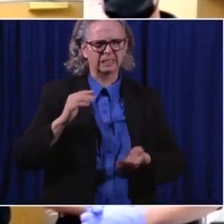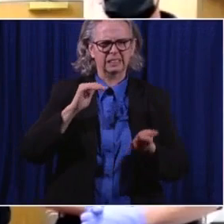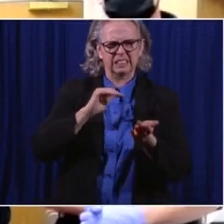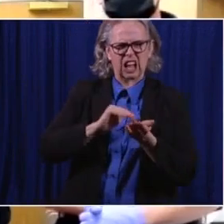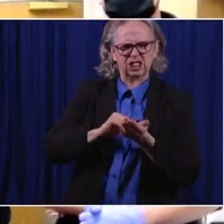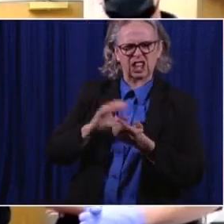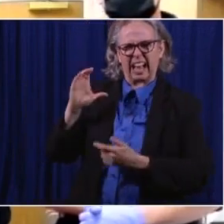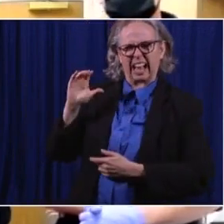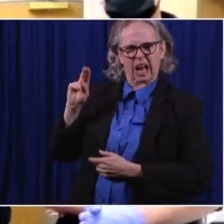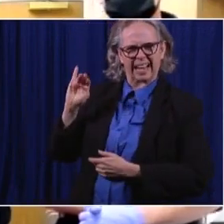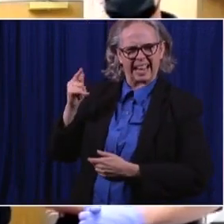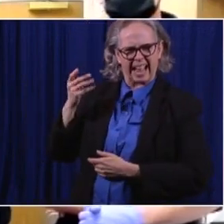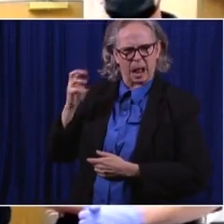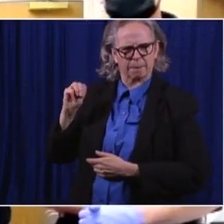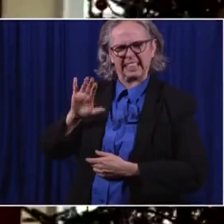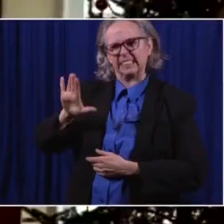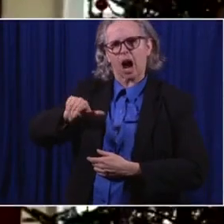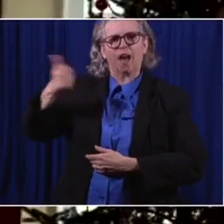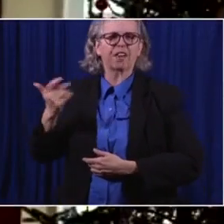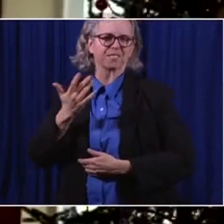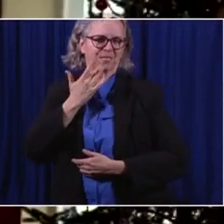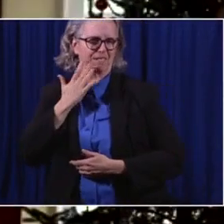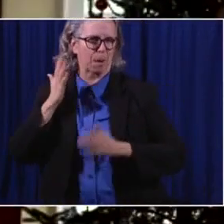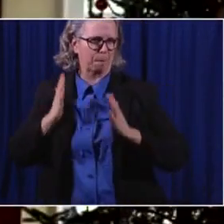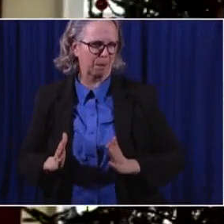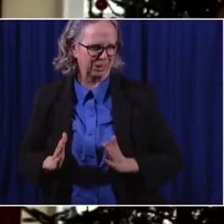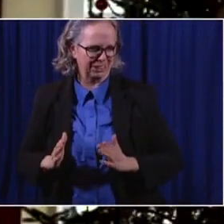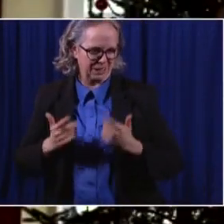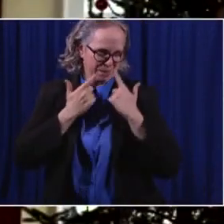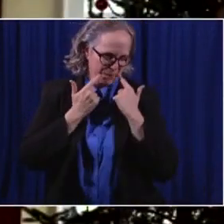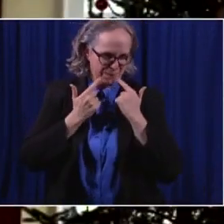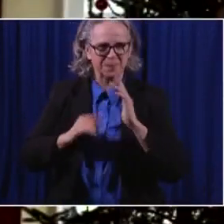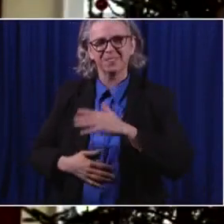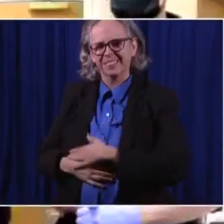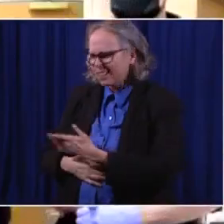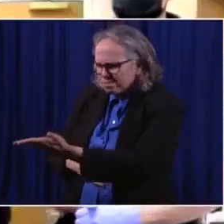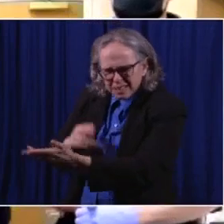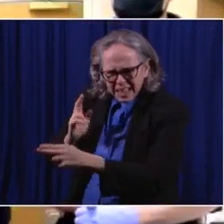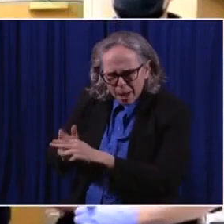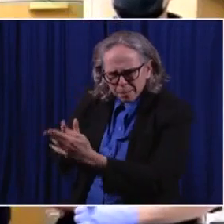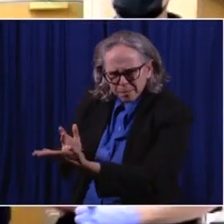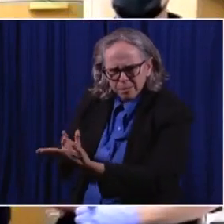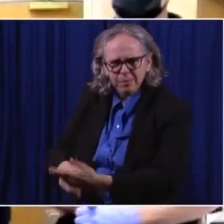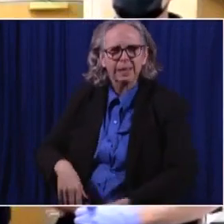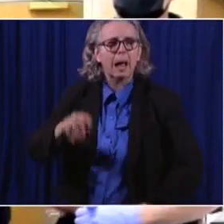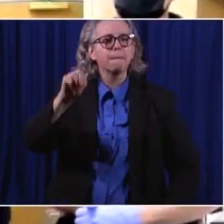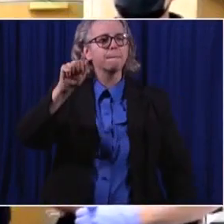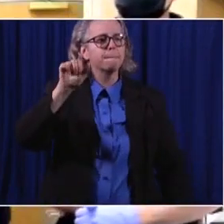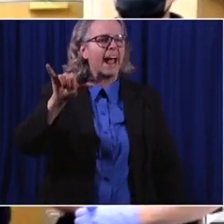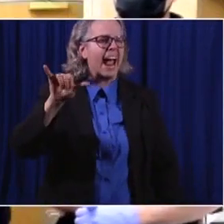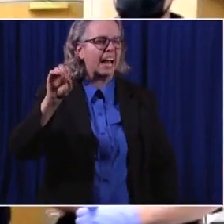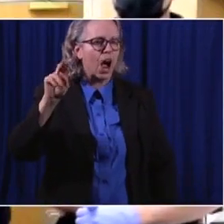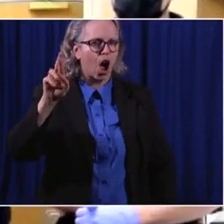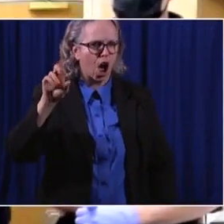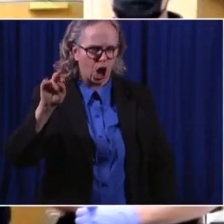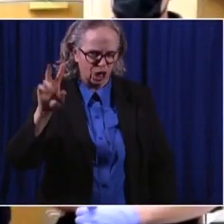Maynard. What's the name? Maynard. It's a technique. I live by myself,